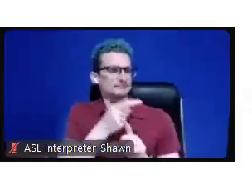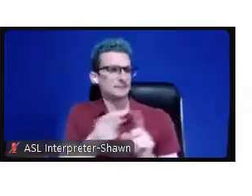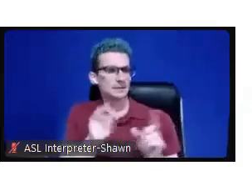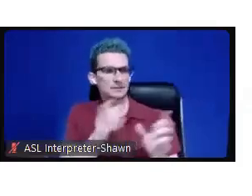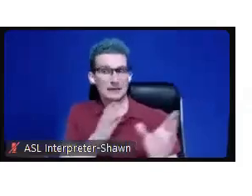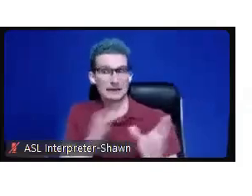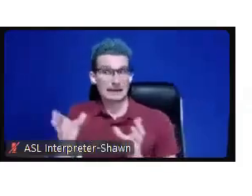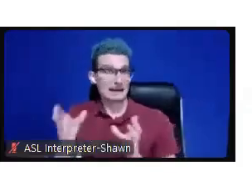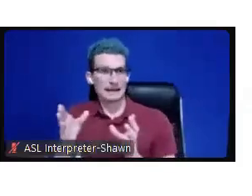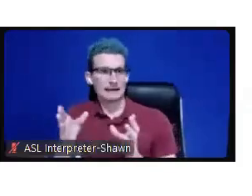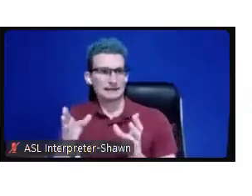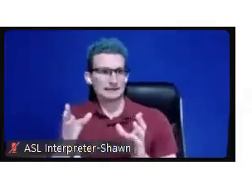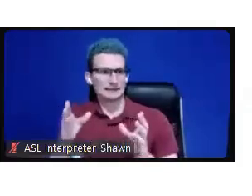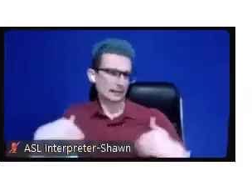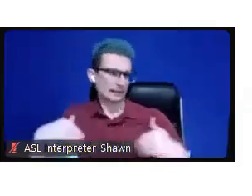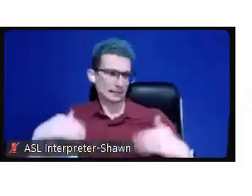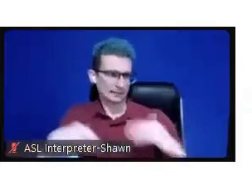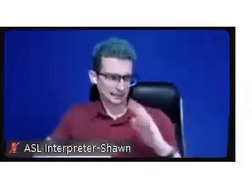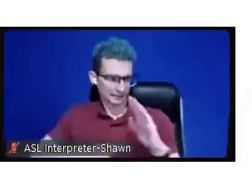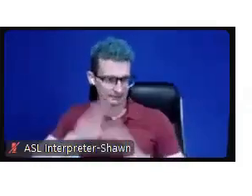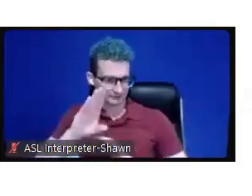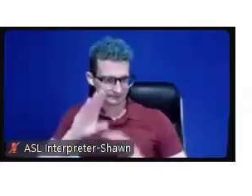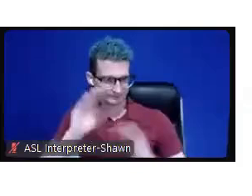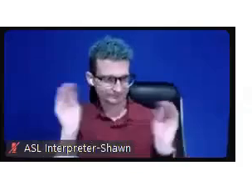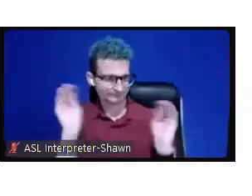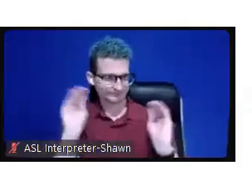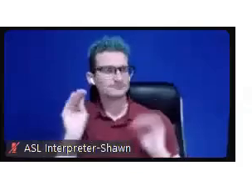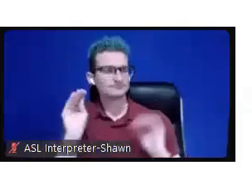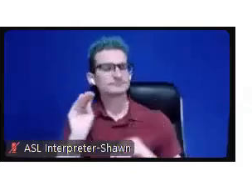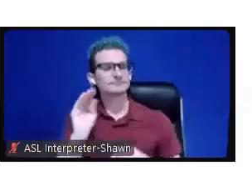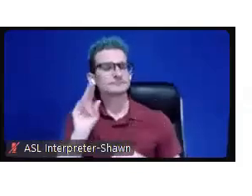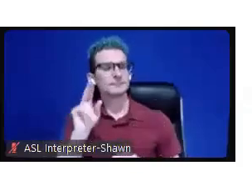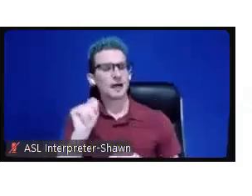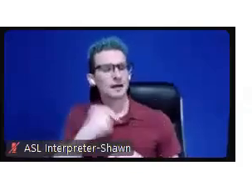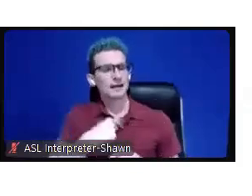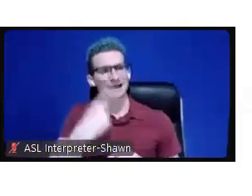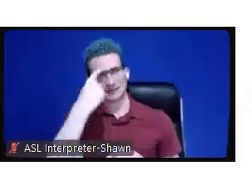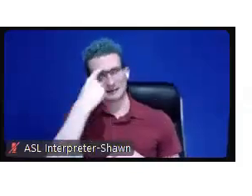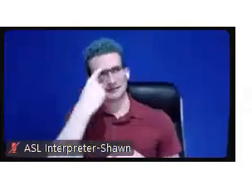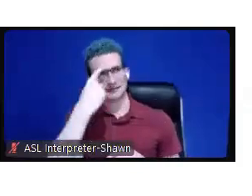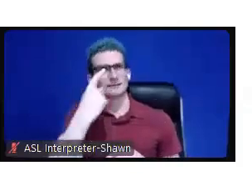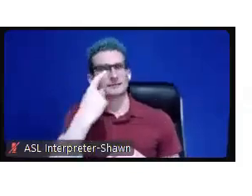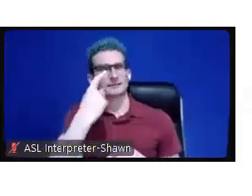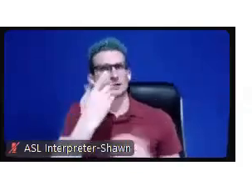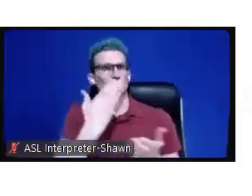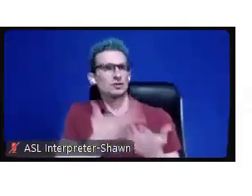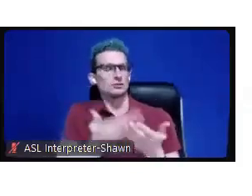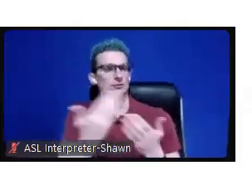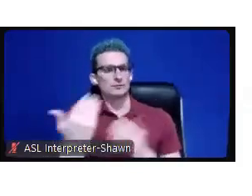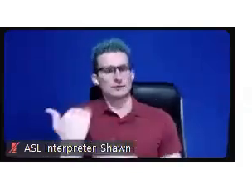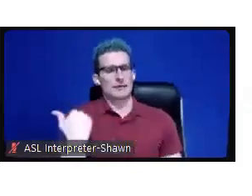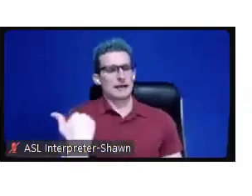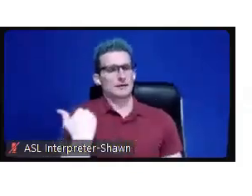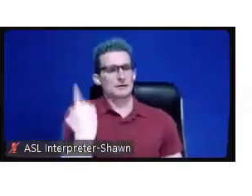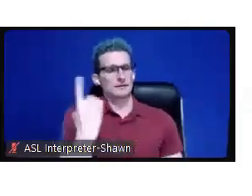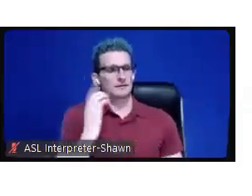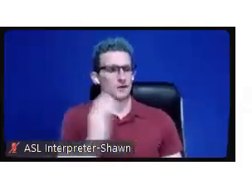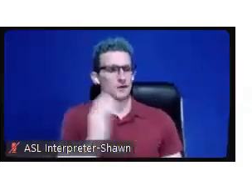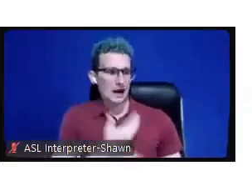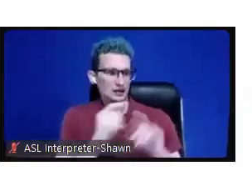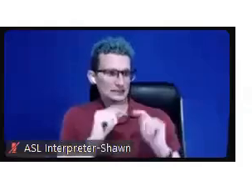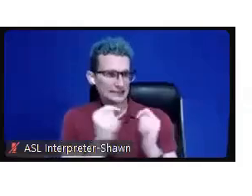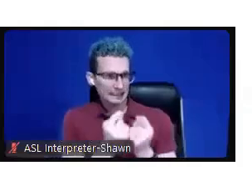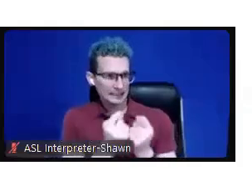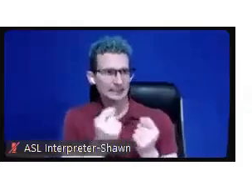plan to share yet, but I think this is a really good reminder for our team that once we have a